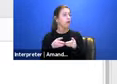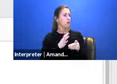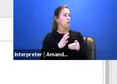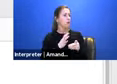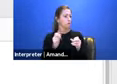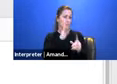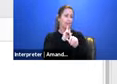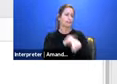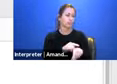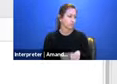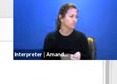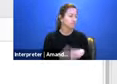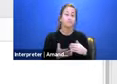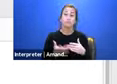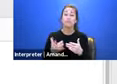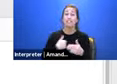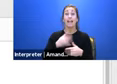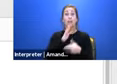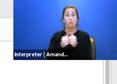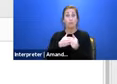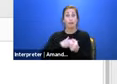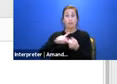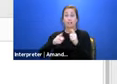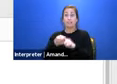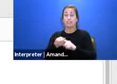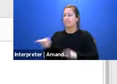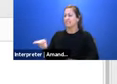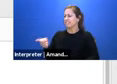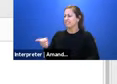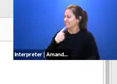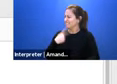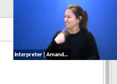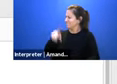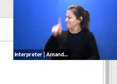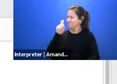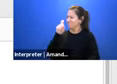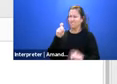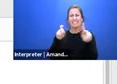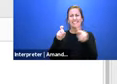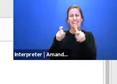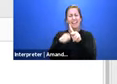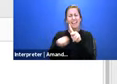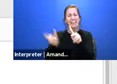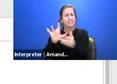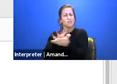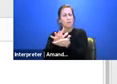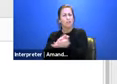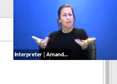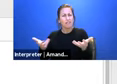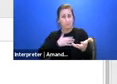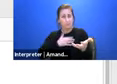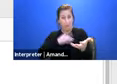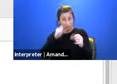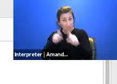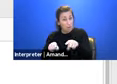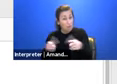talking to friends of mine, they have no idea what a K-8 school is, what it offers, and if their kids can even get into it, so they didn't